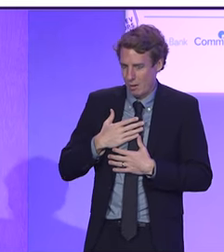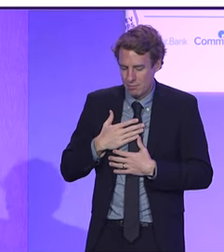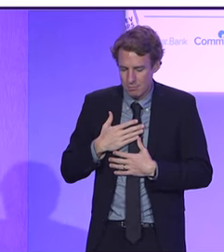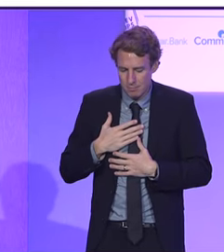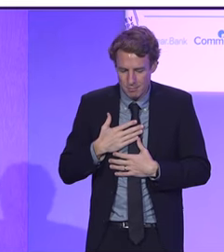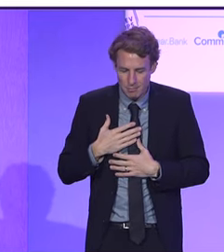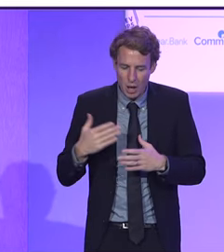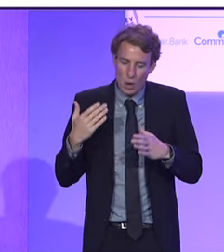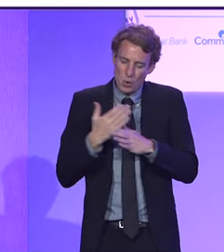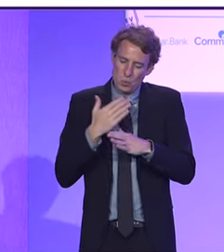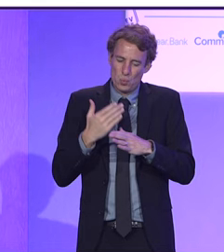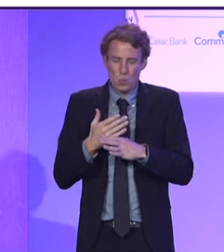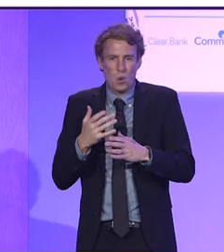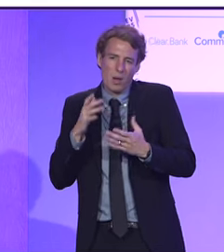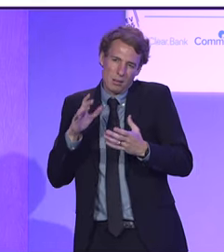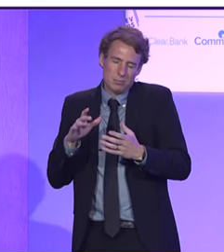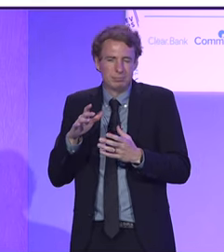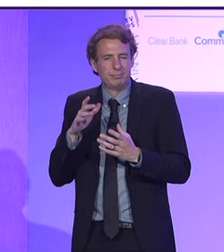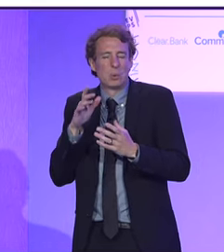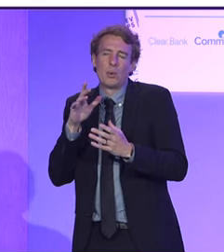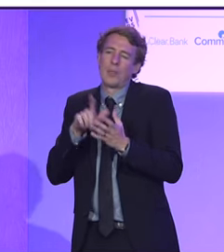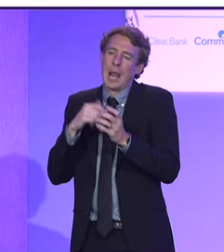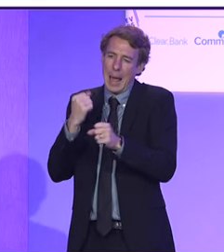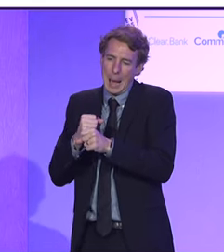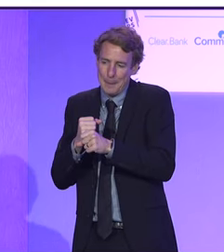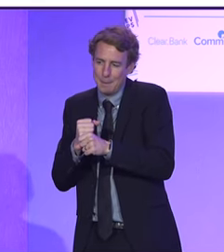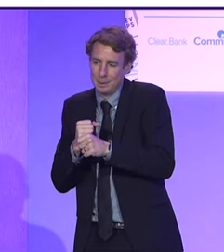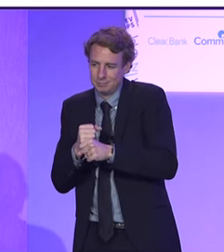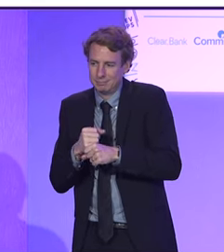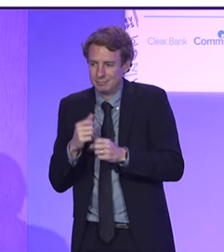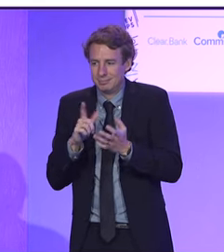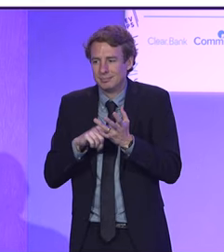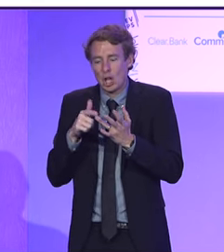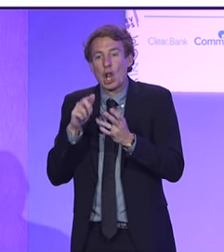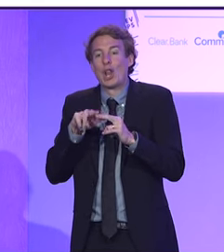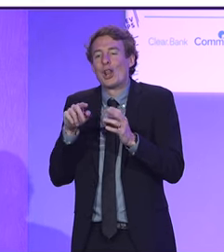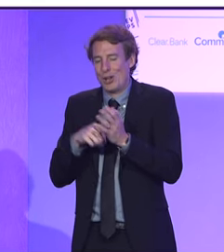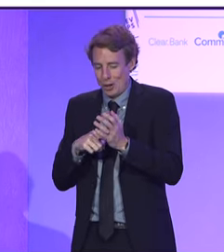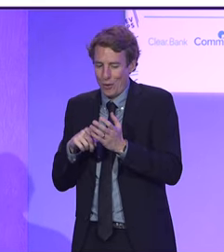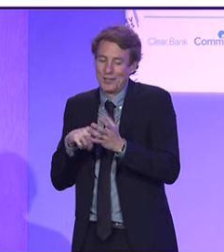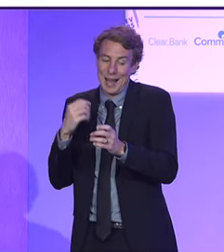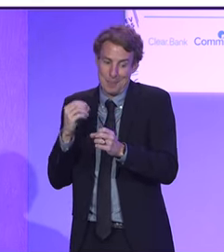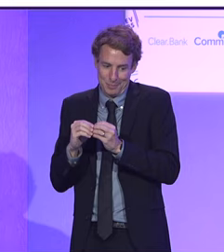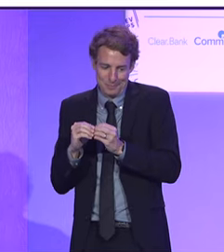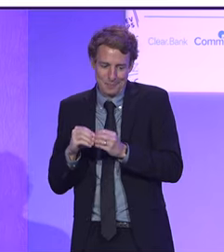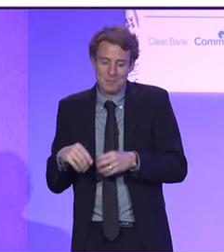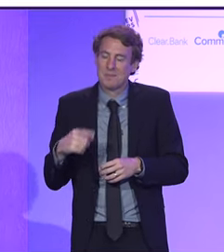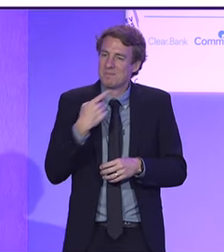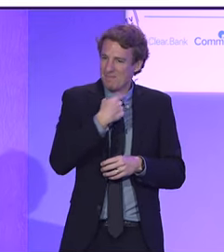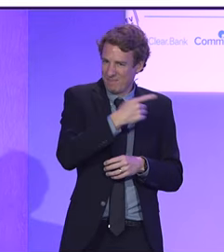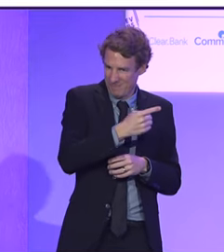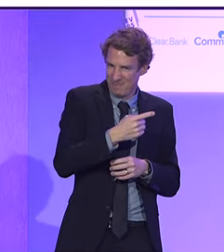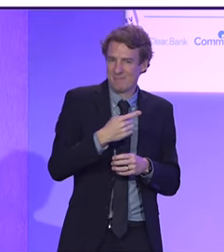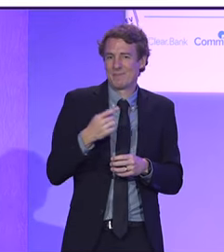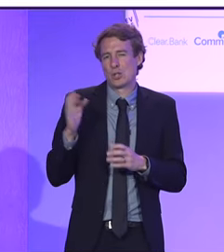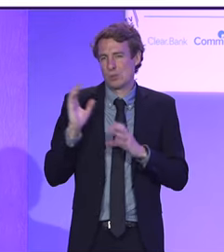company named Loft Labs, and we maintain, amongst others, these three open source projects, which I highly recommend for you to check out.